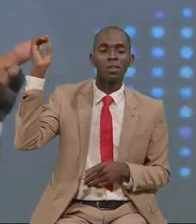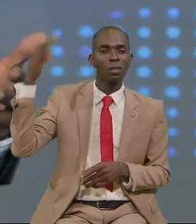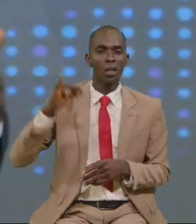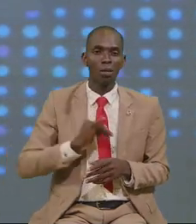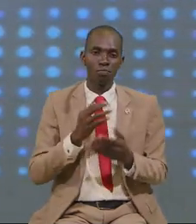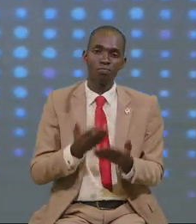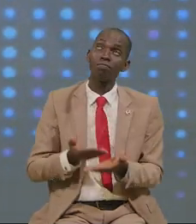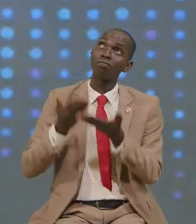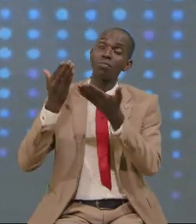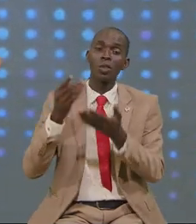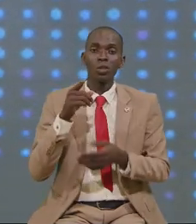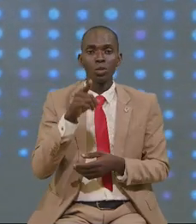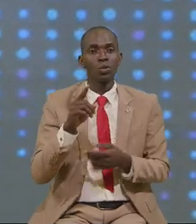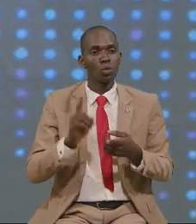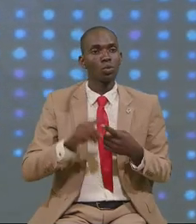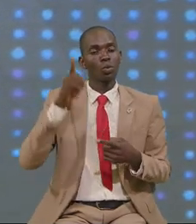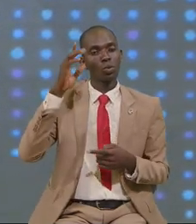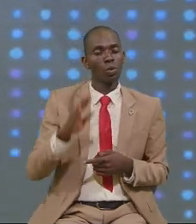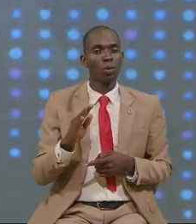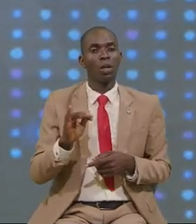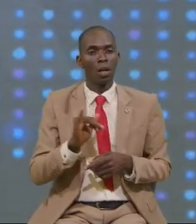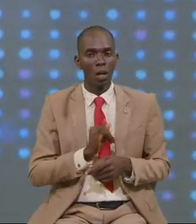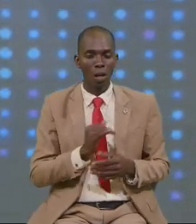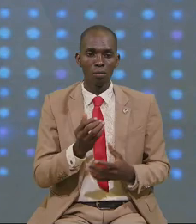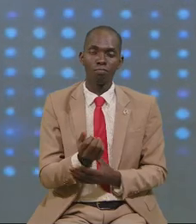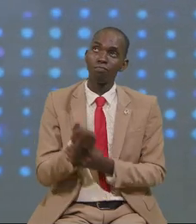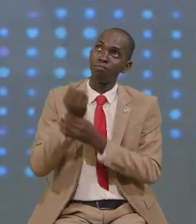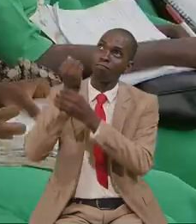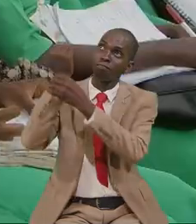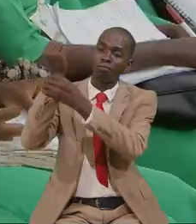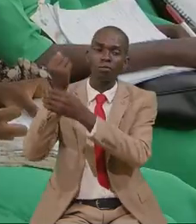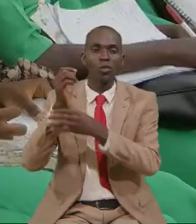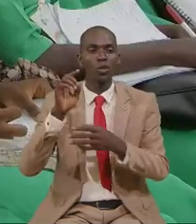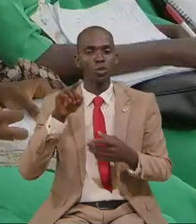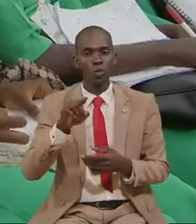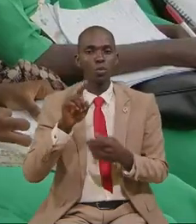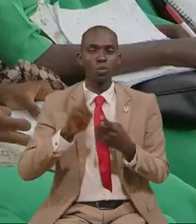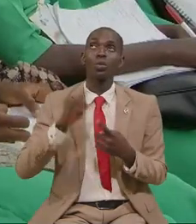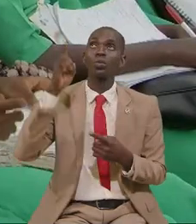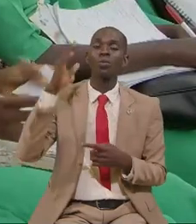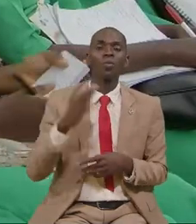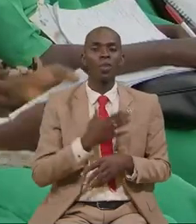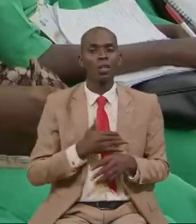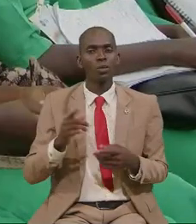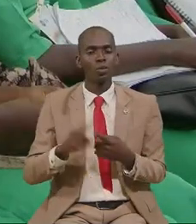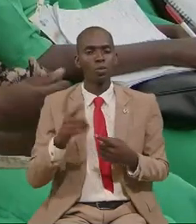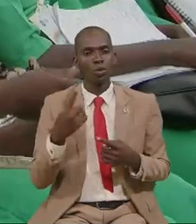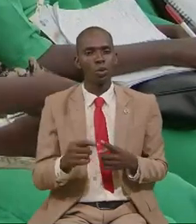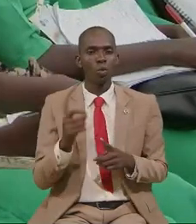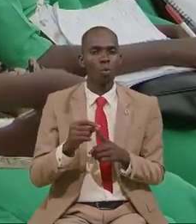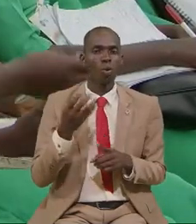God. I present you to God. I hand you over to God and to the word of his